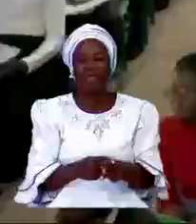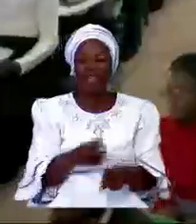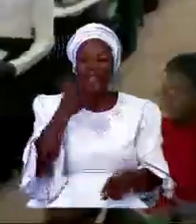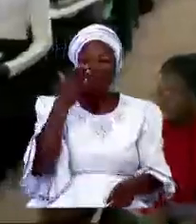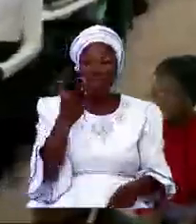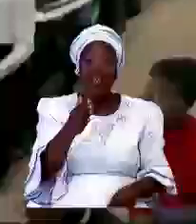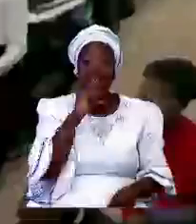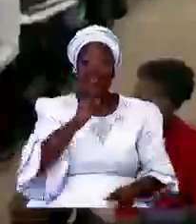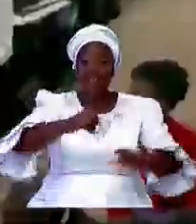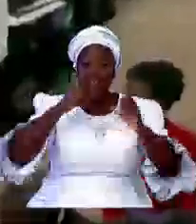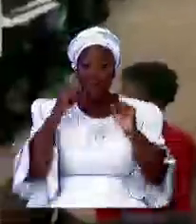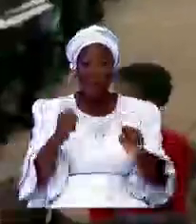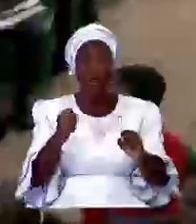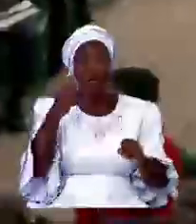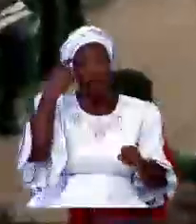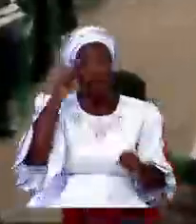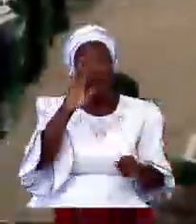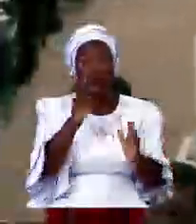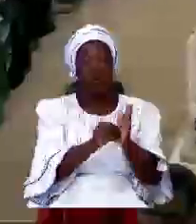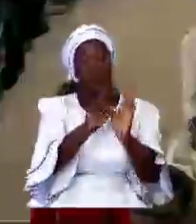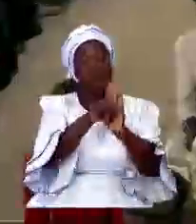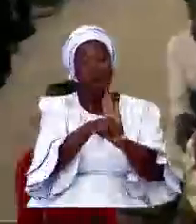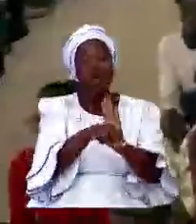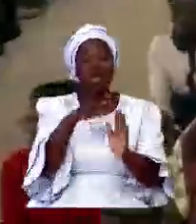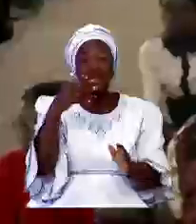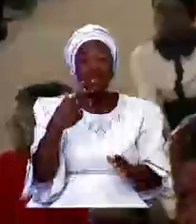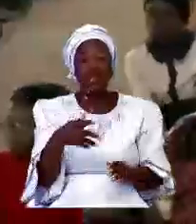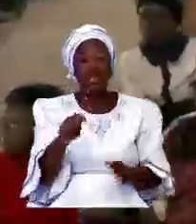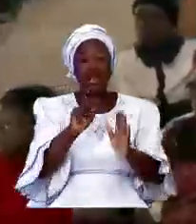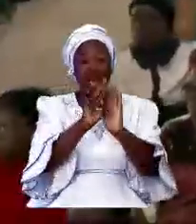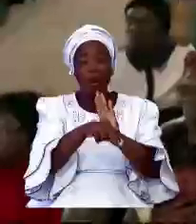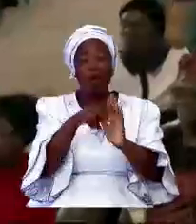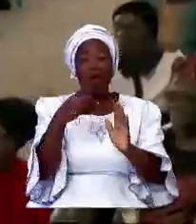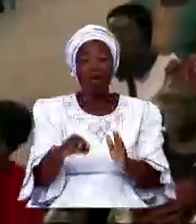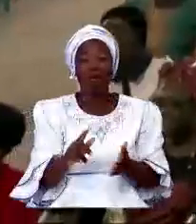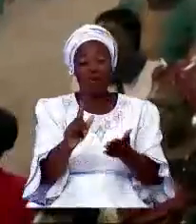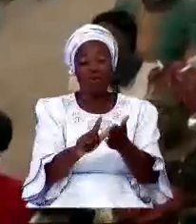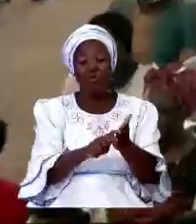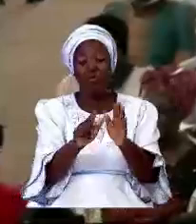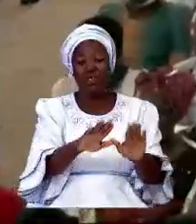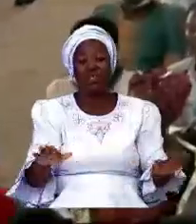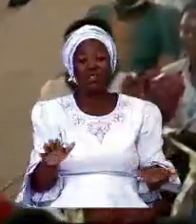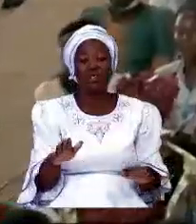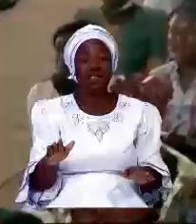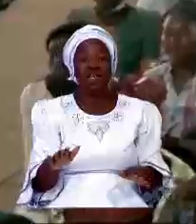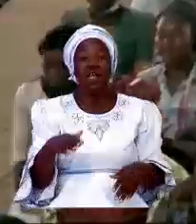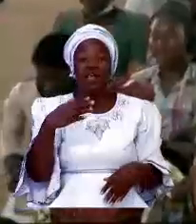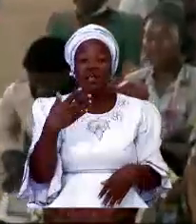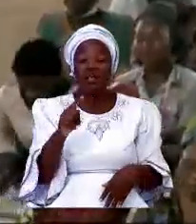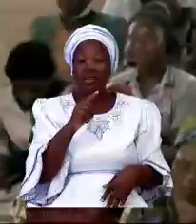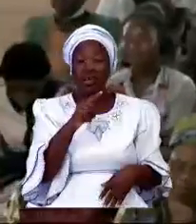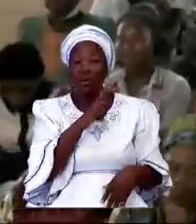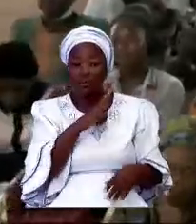Evil hands will not touch you. There is power for your hour, the hour